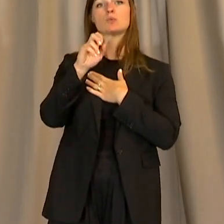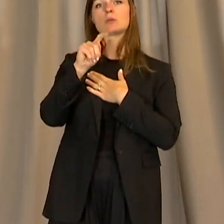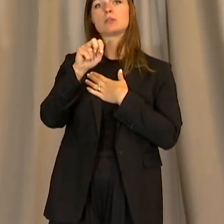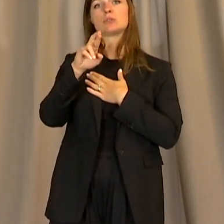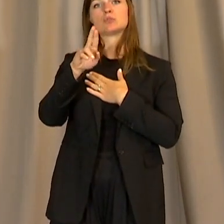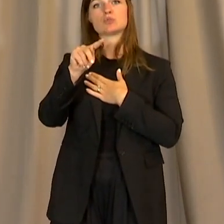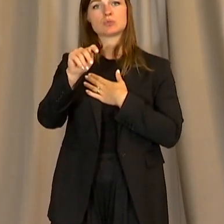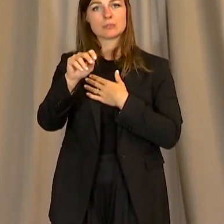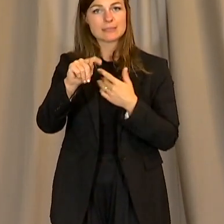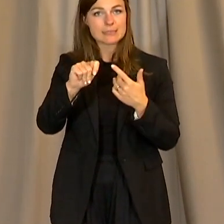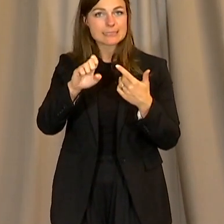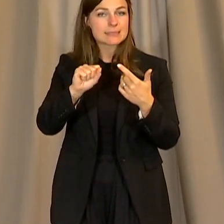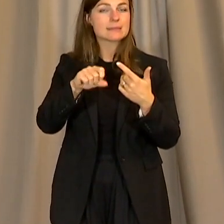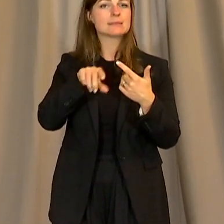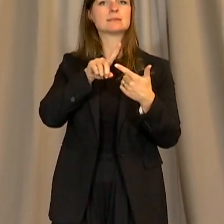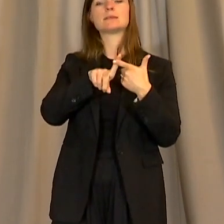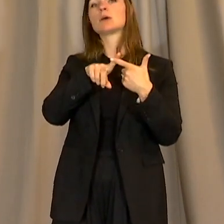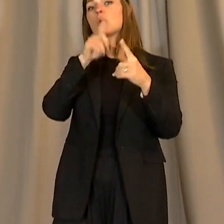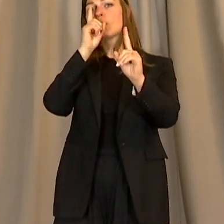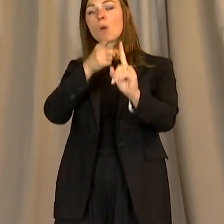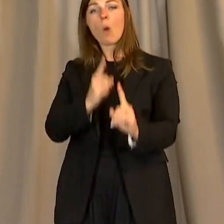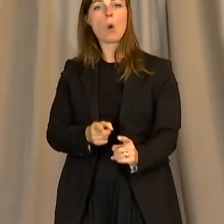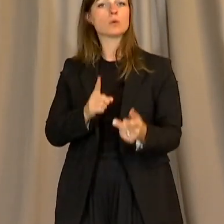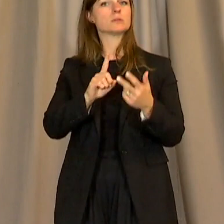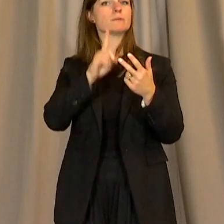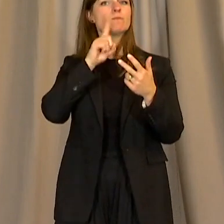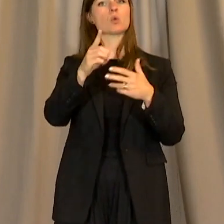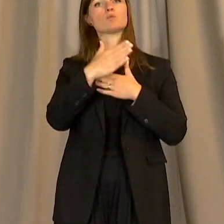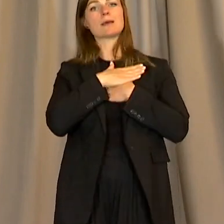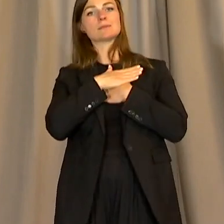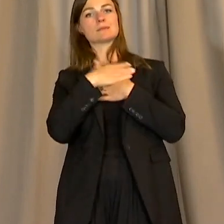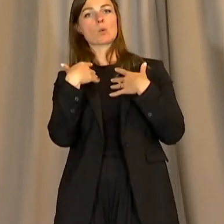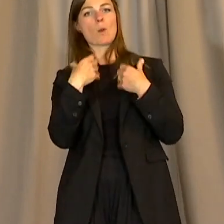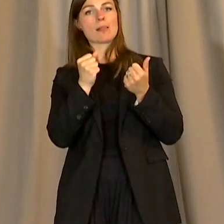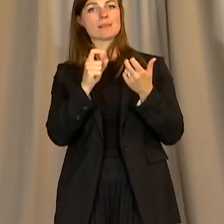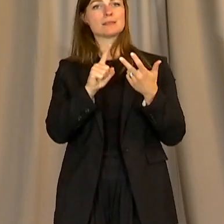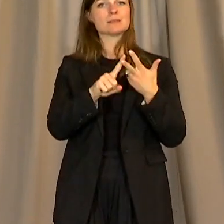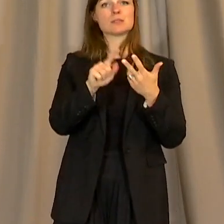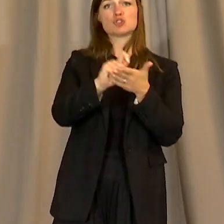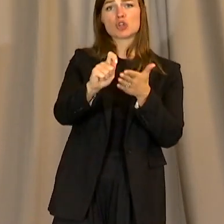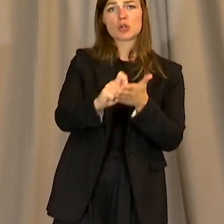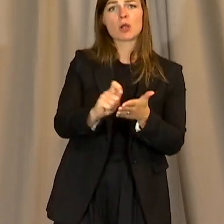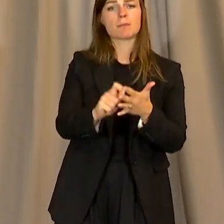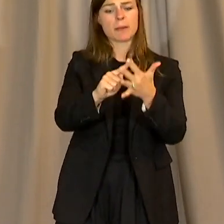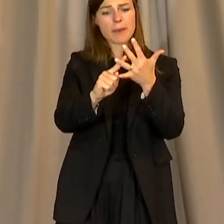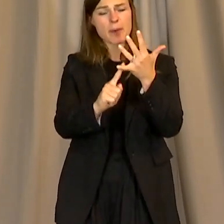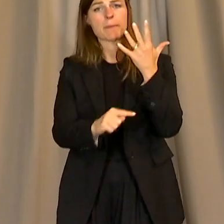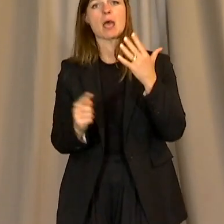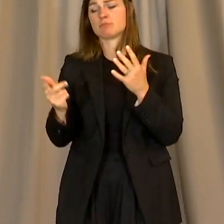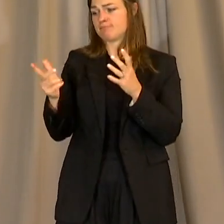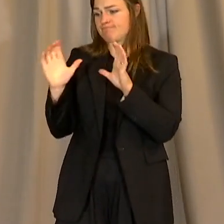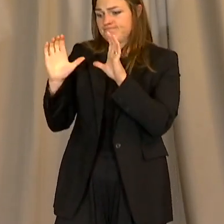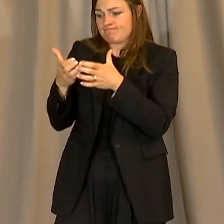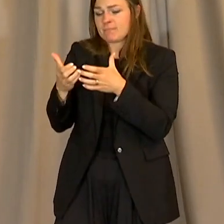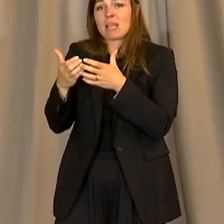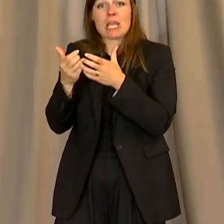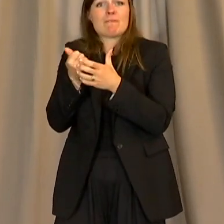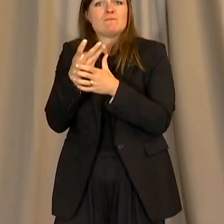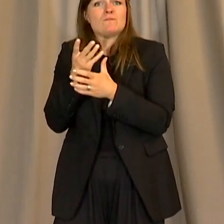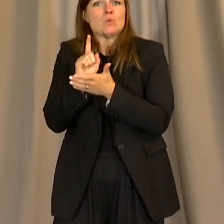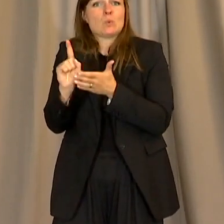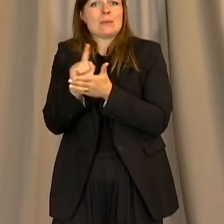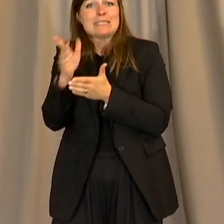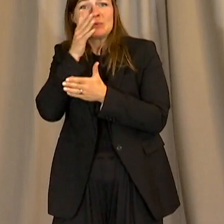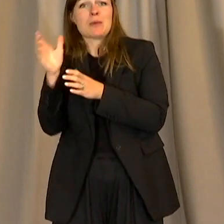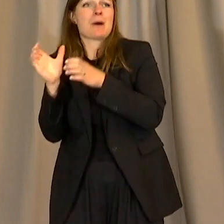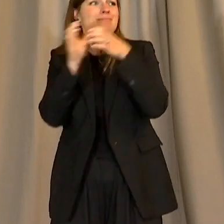wellness, we set goals for rest and wellness, and we do fitness classes together, we're going to LA in a couple of weeks to go to a